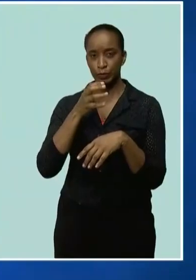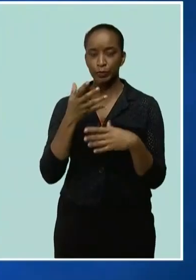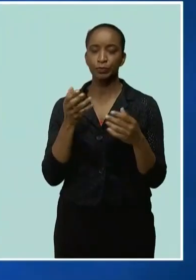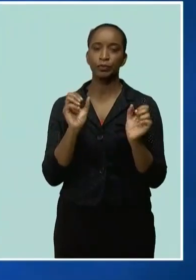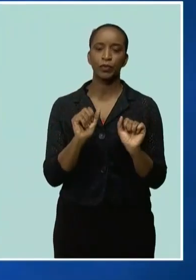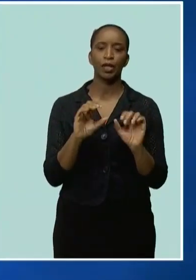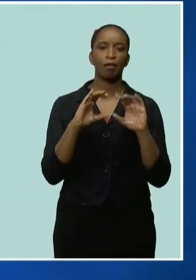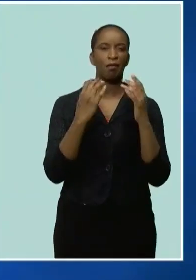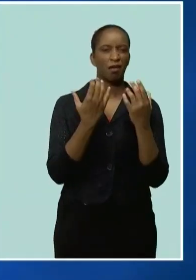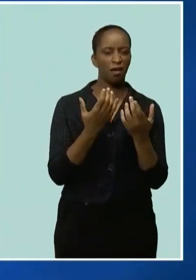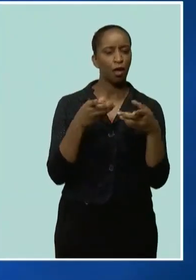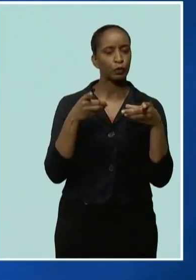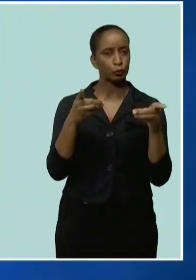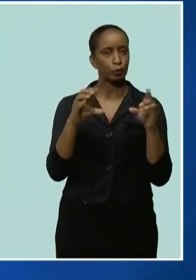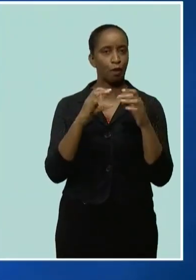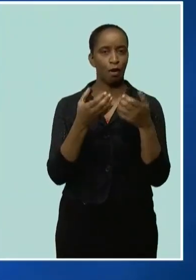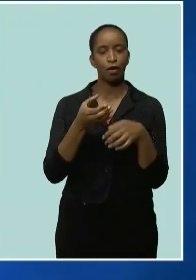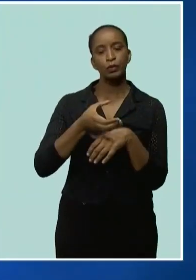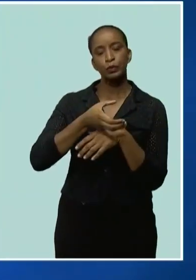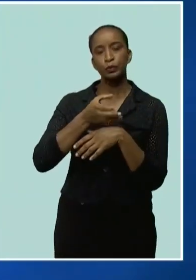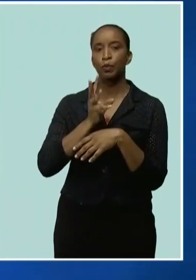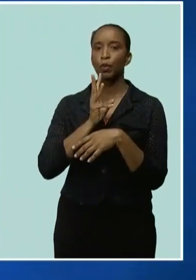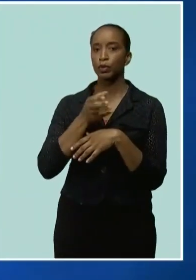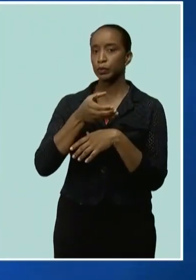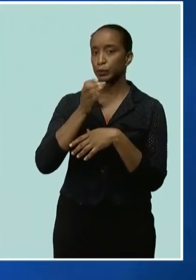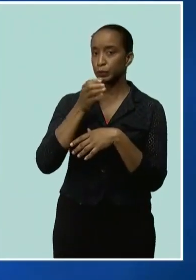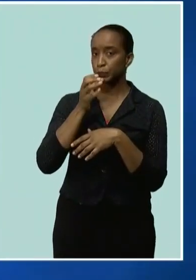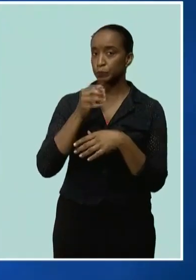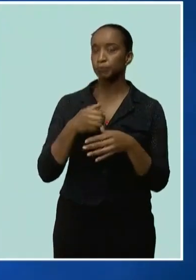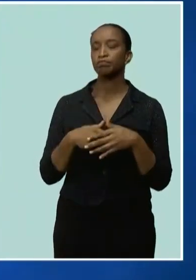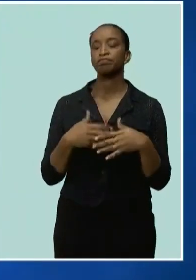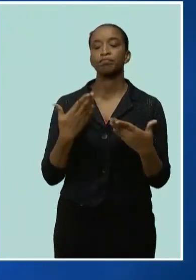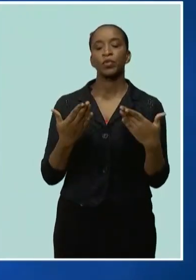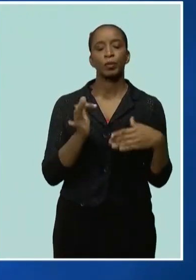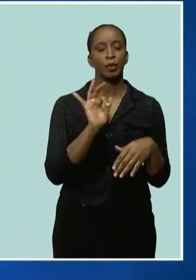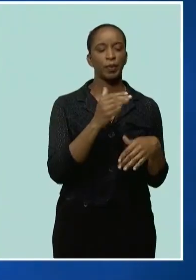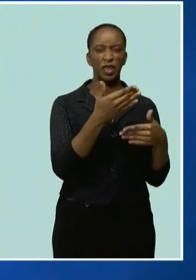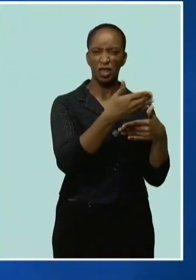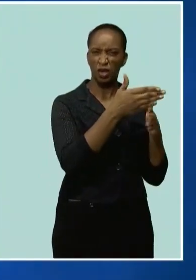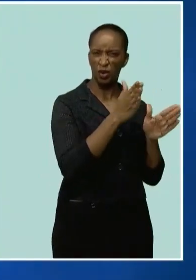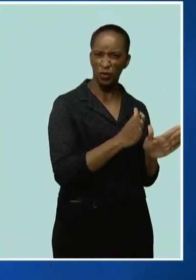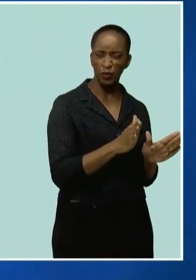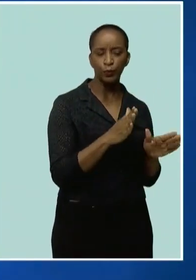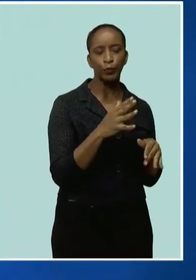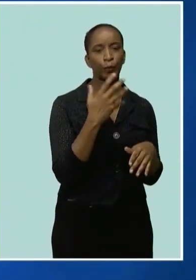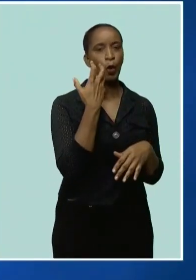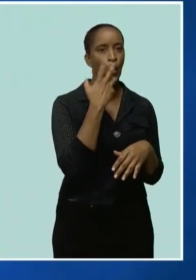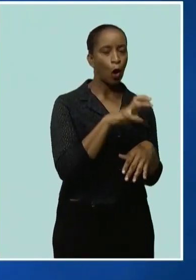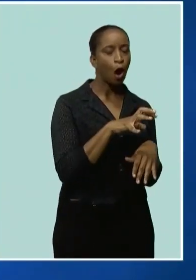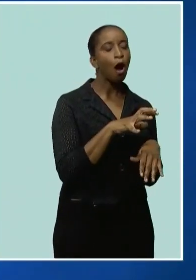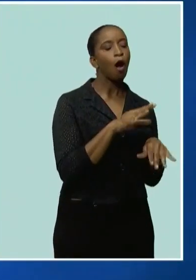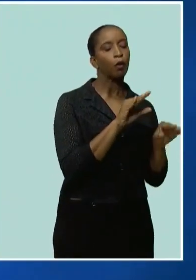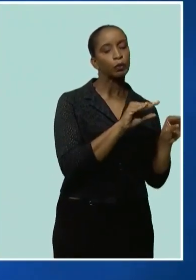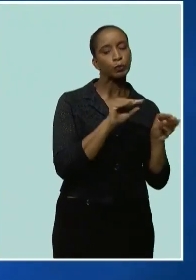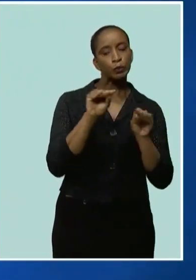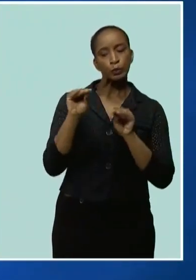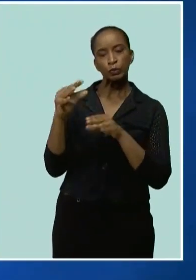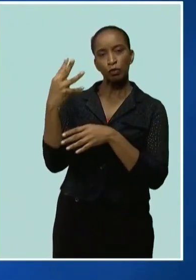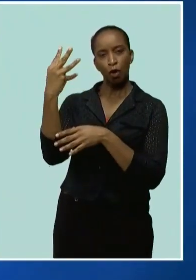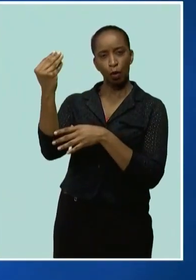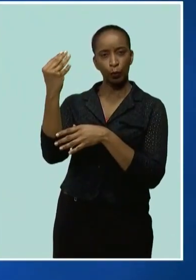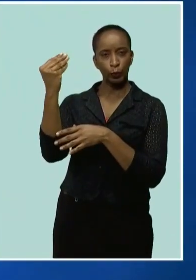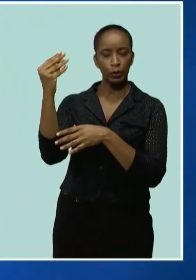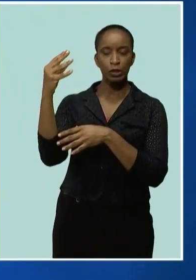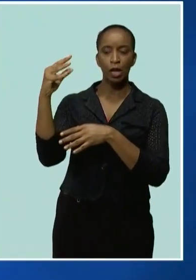class time, possibly moving children from a hot classroom to a shady area outdoors. One